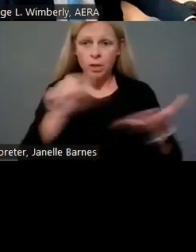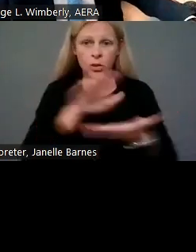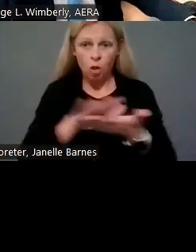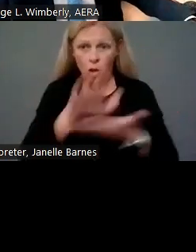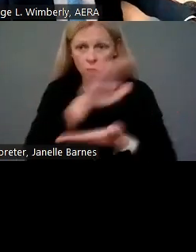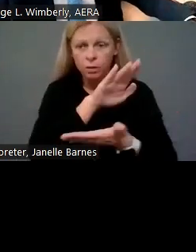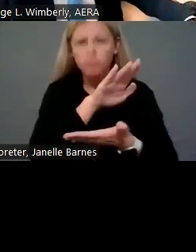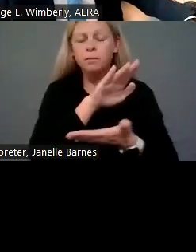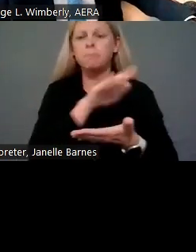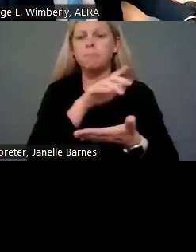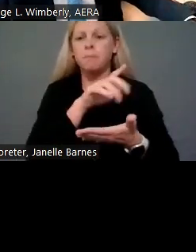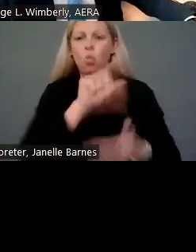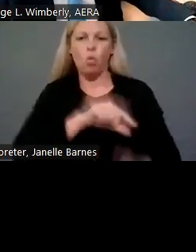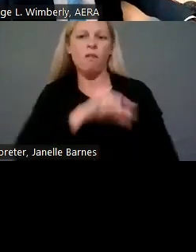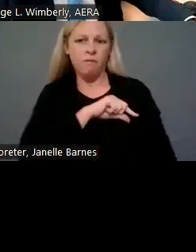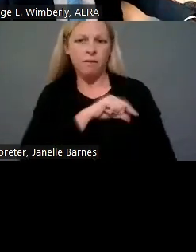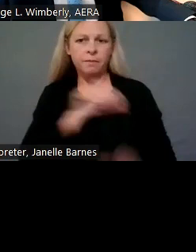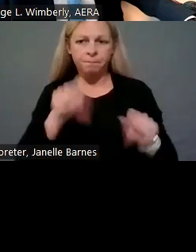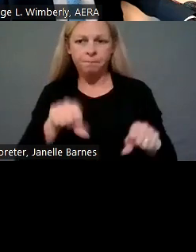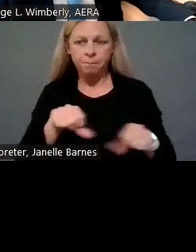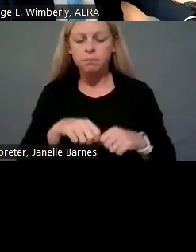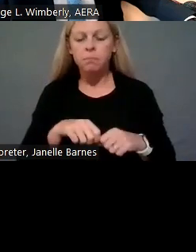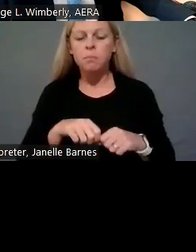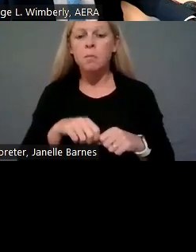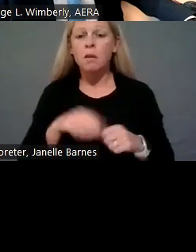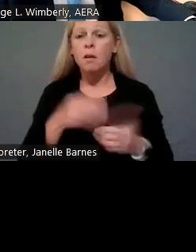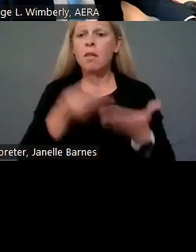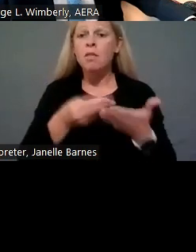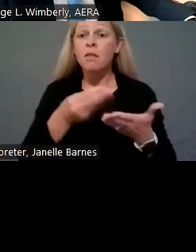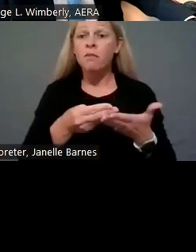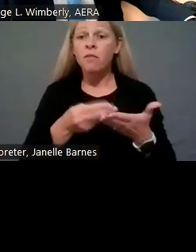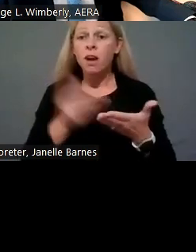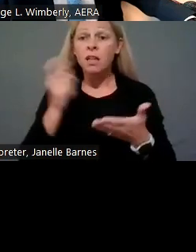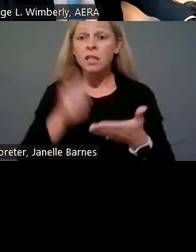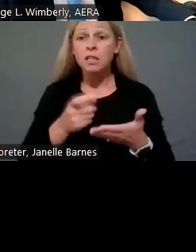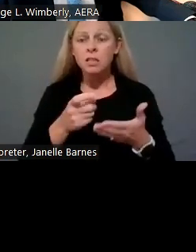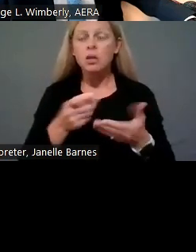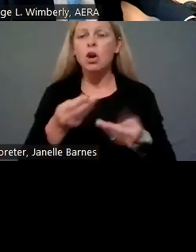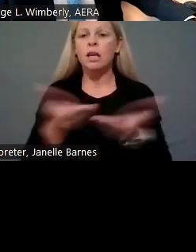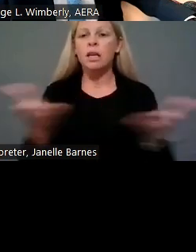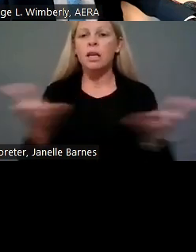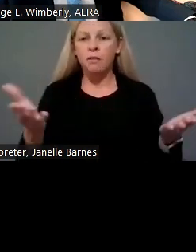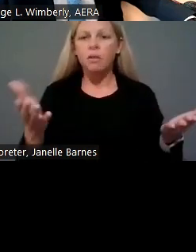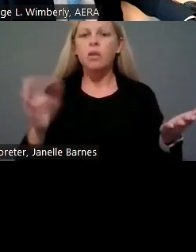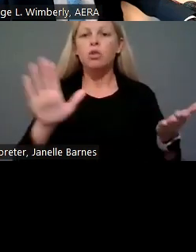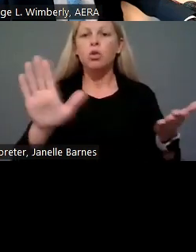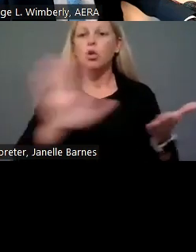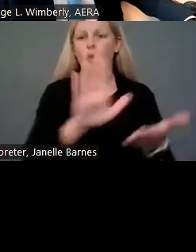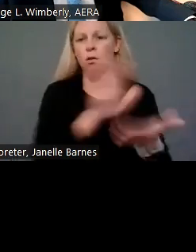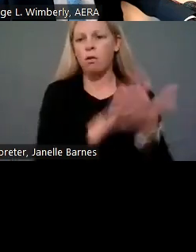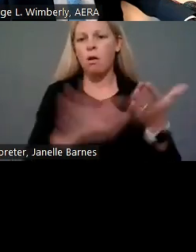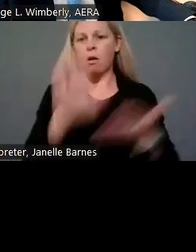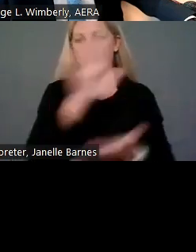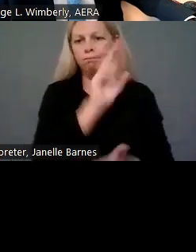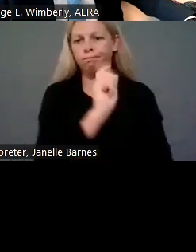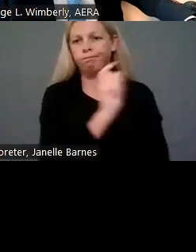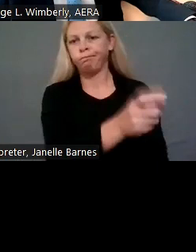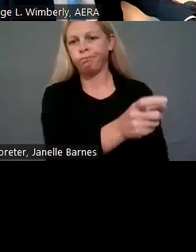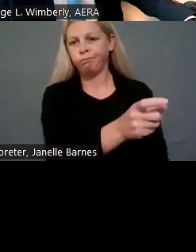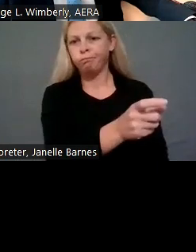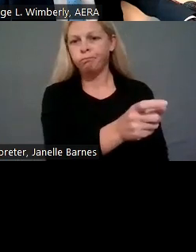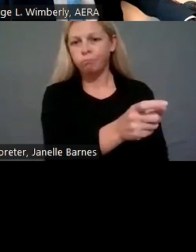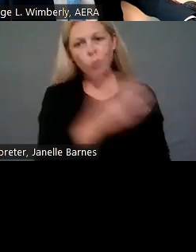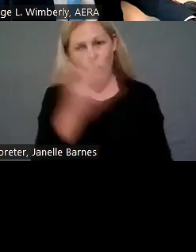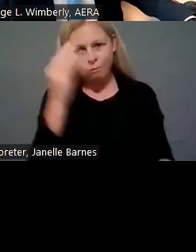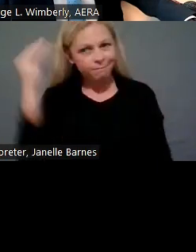requirements. Part of this is being that the funds for this fellowship are dispersed to your institution. Keep that